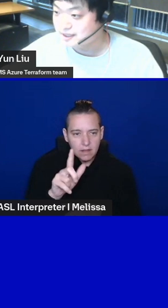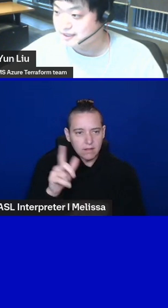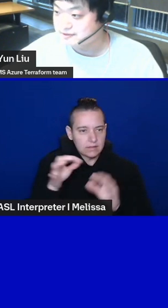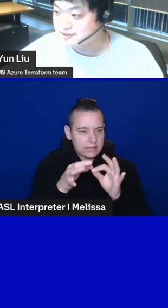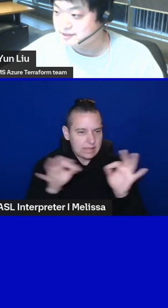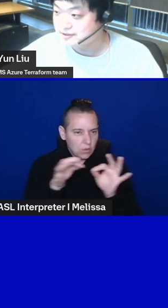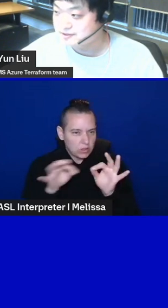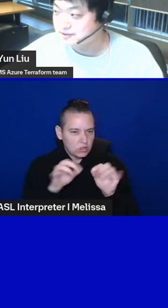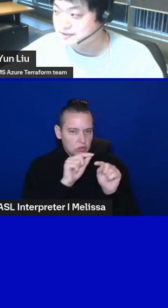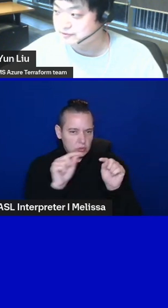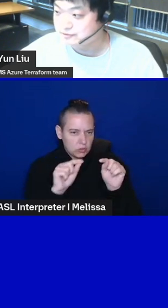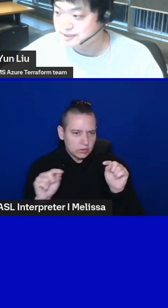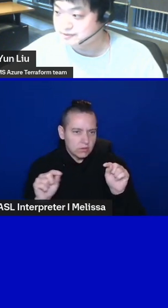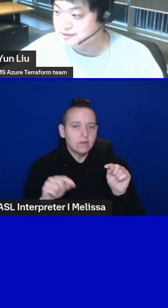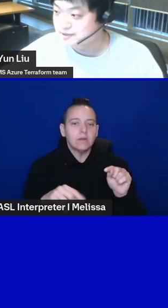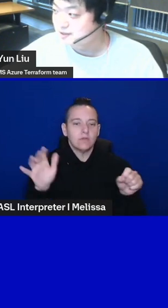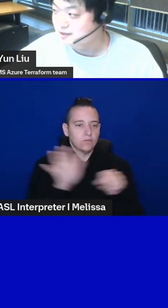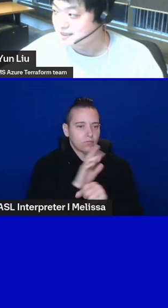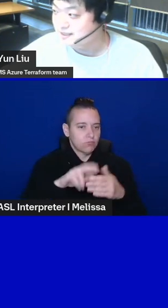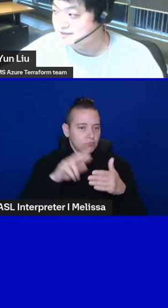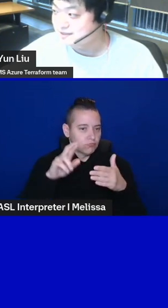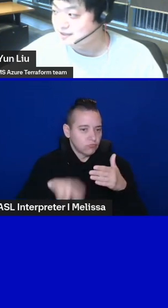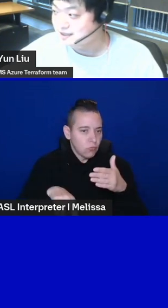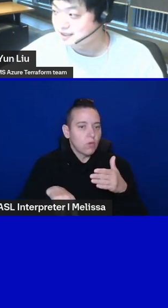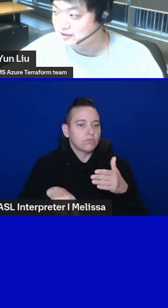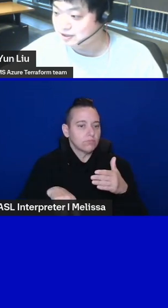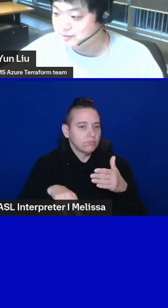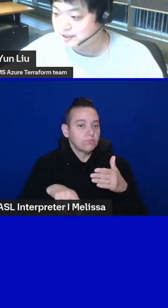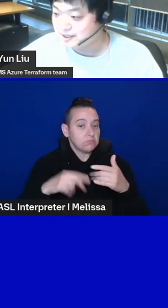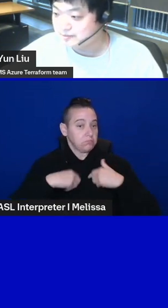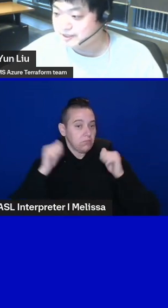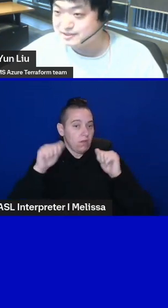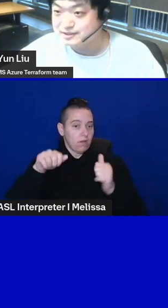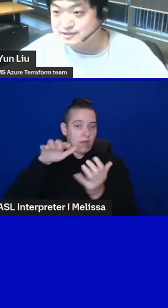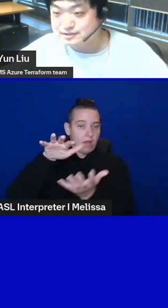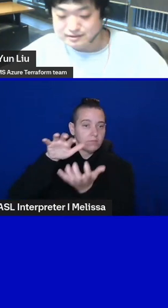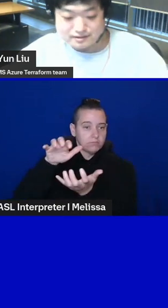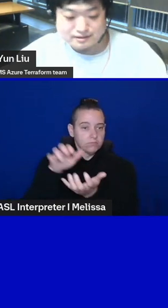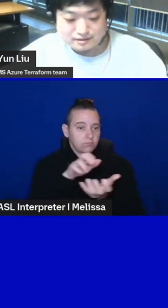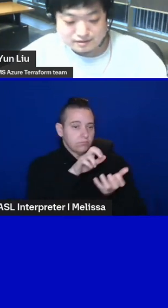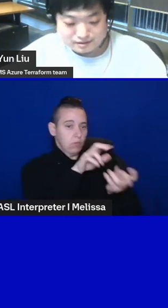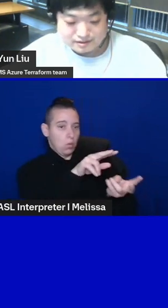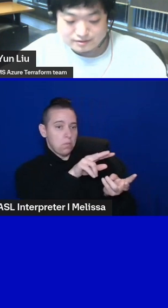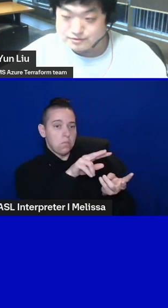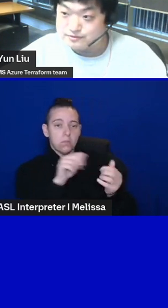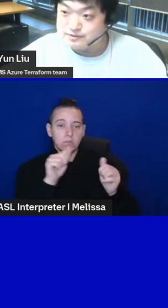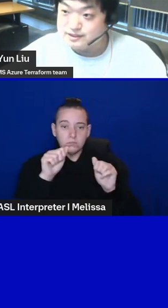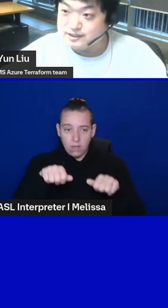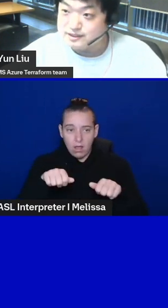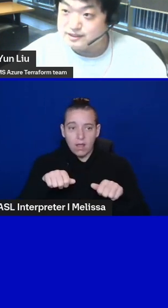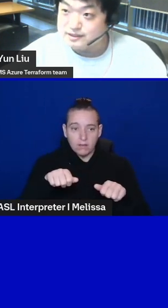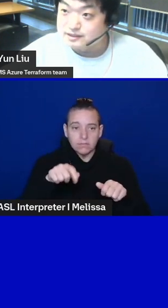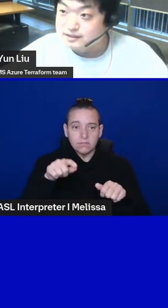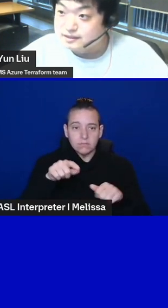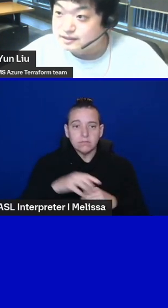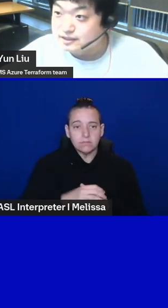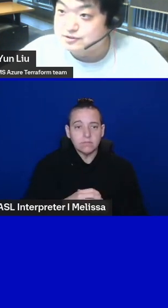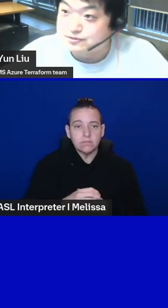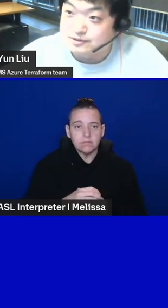language, and here's the full result. Like I said, I can copy and paste this into